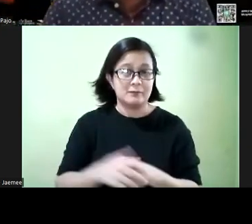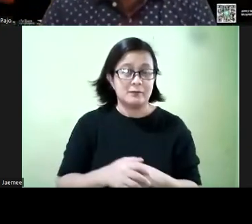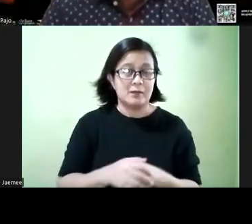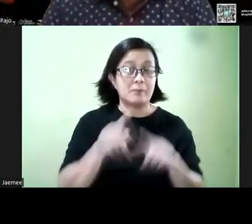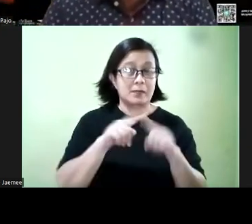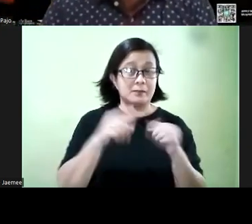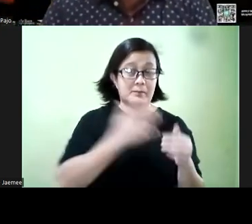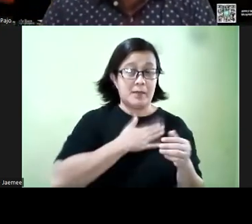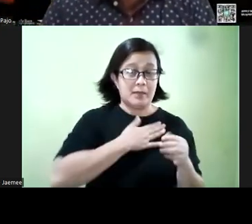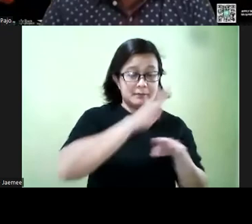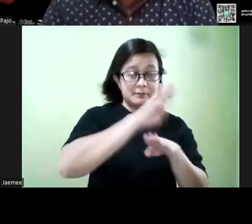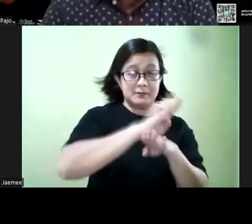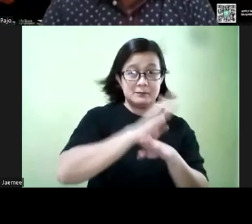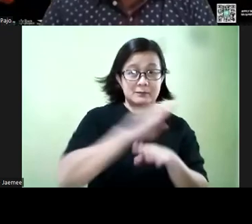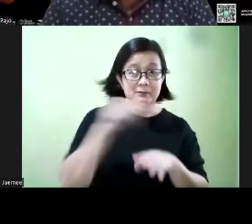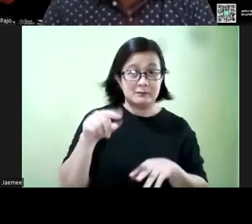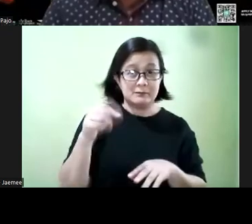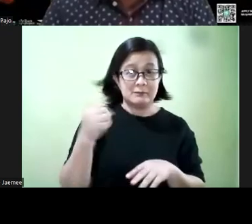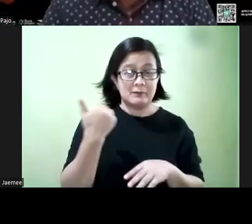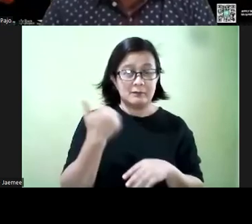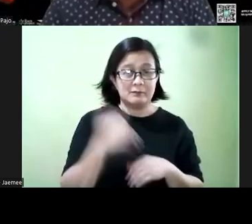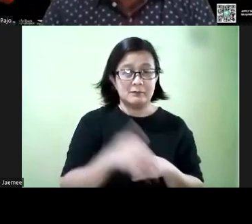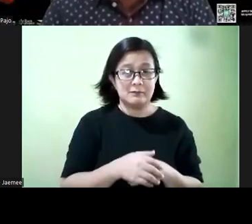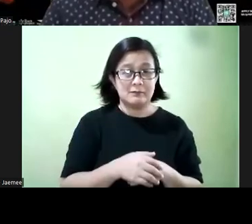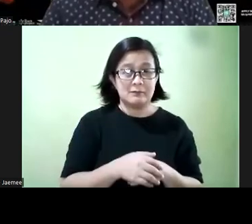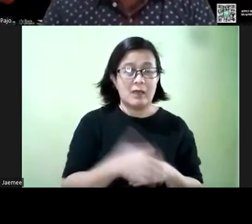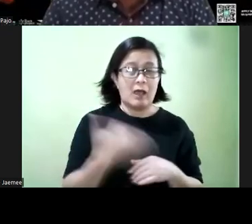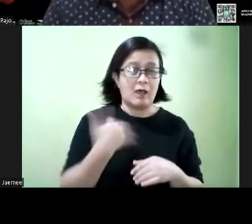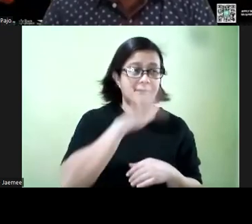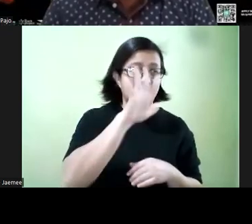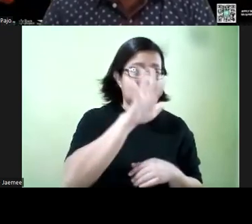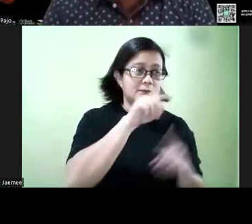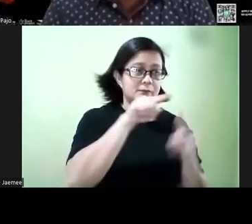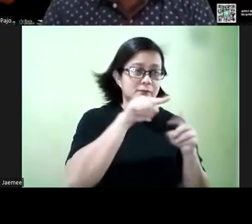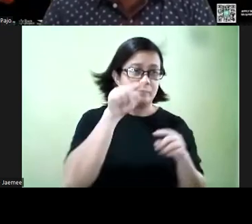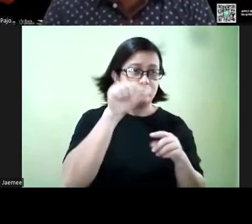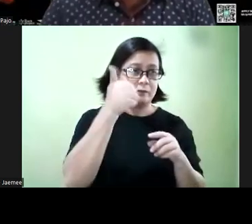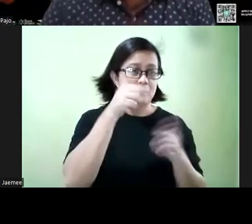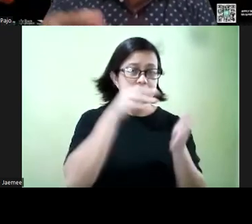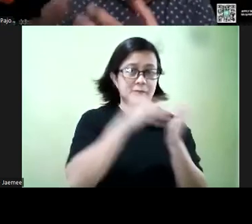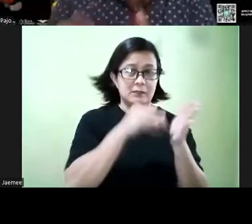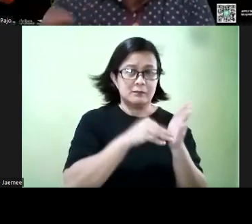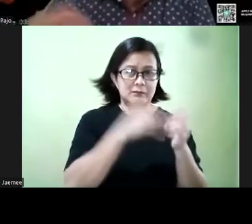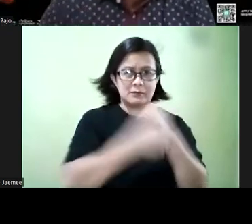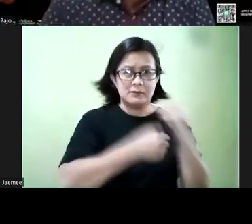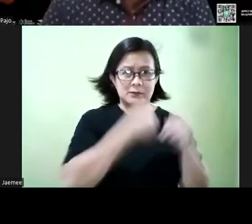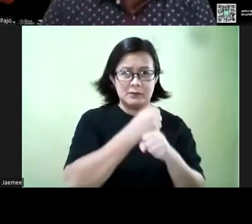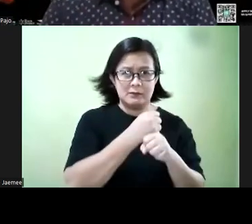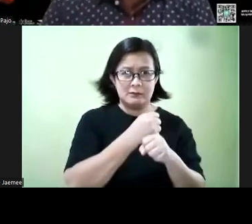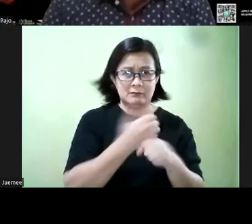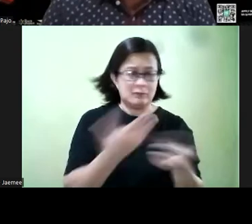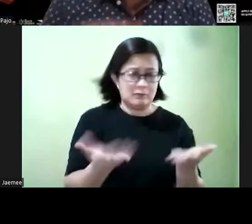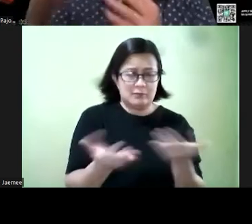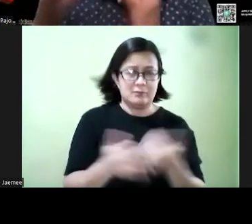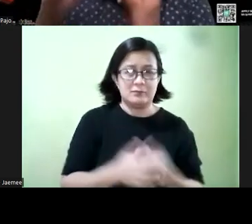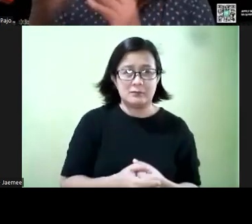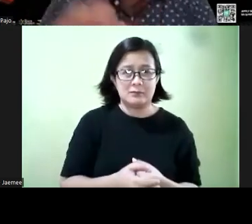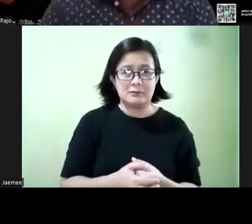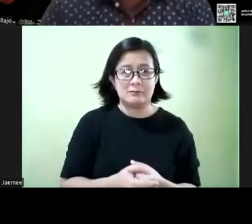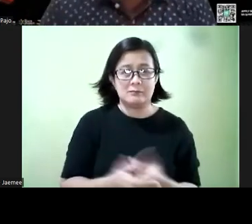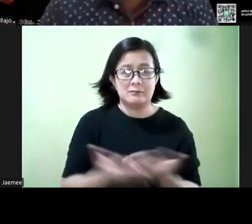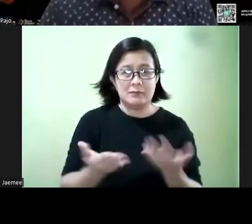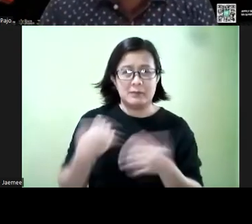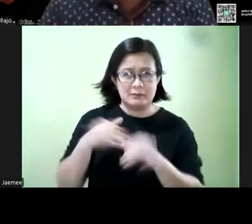business, you know, we're making 5 to 10 million pesos a year. So sabi ko lang, stay there. I mean, there will be a point when it